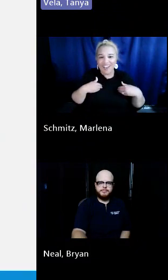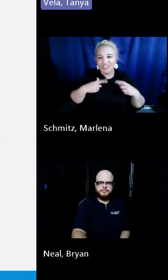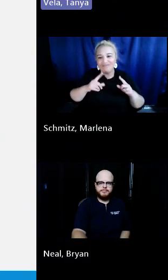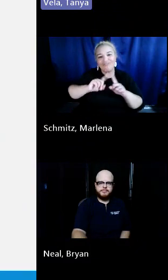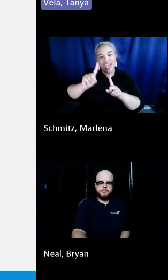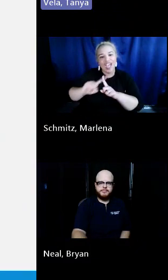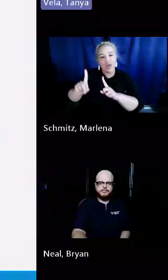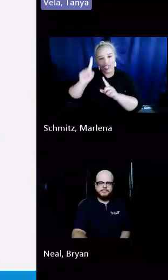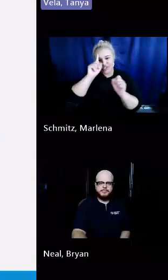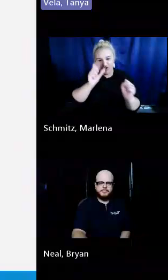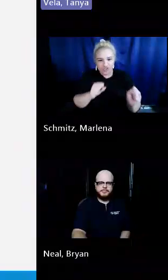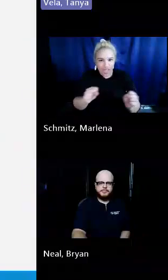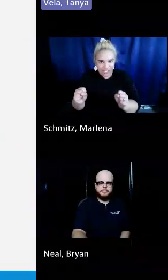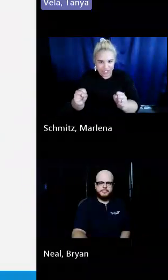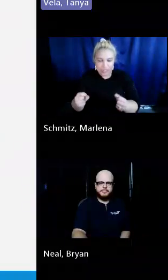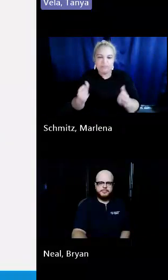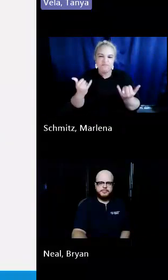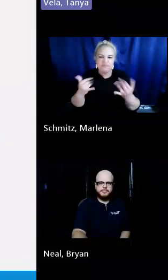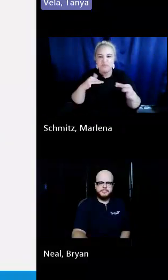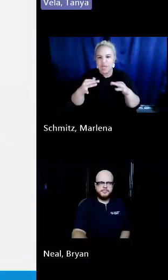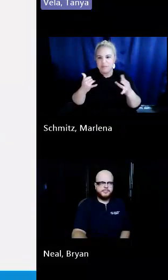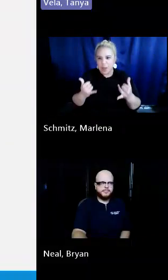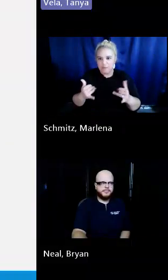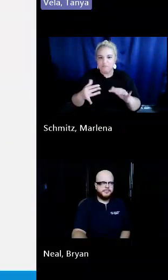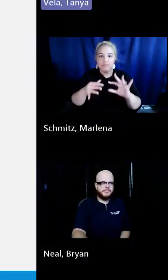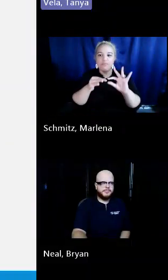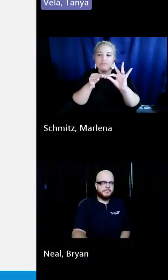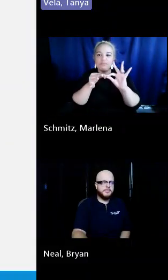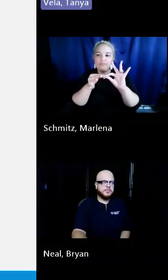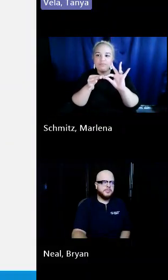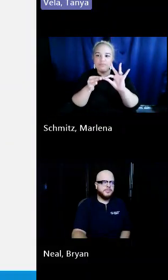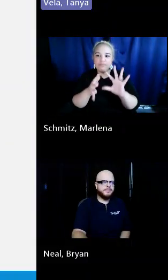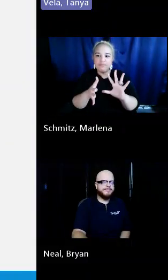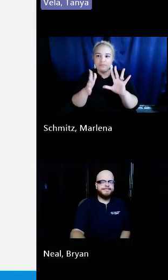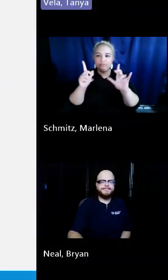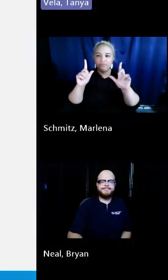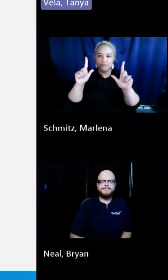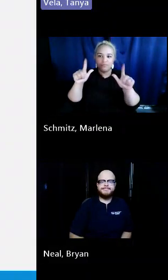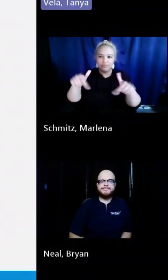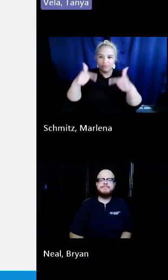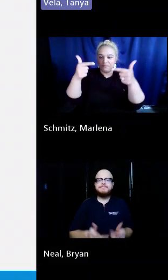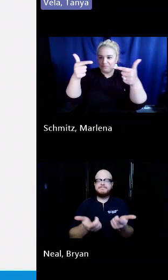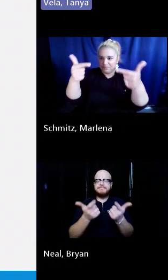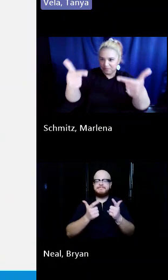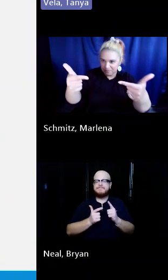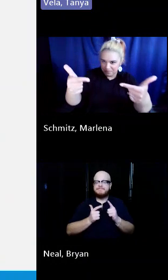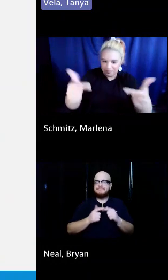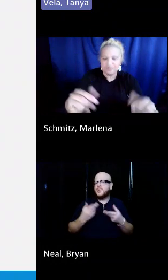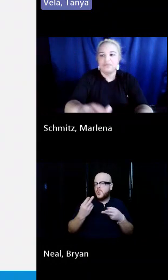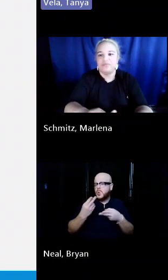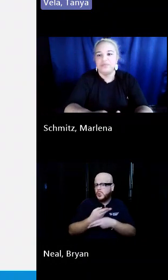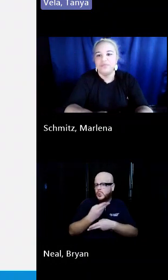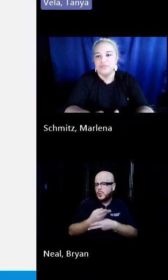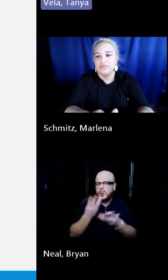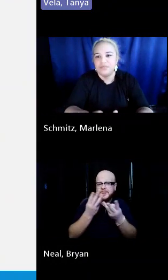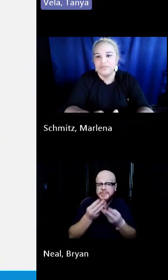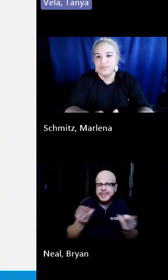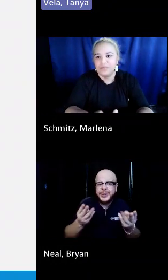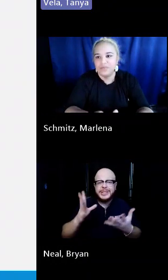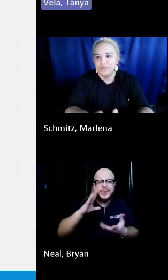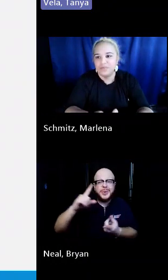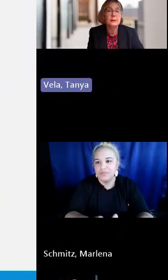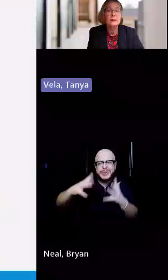One strategy is to use materials that reduce sound. For example, use wood flooring or